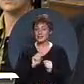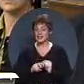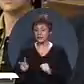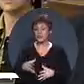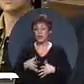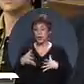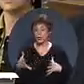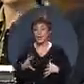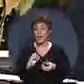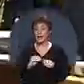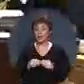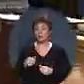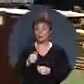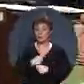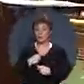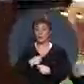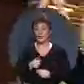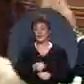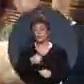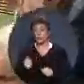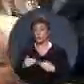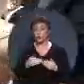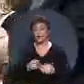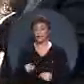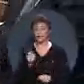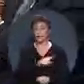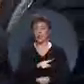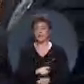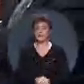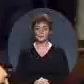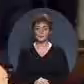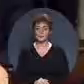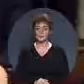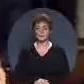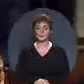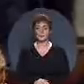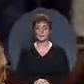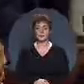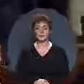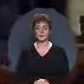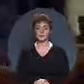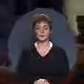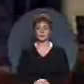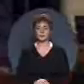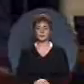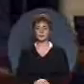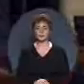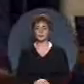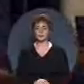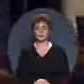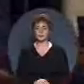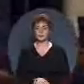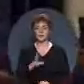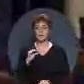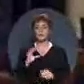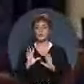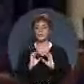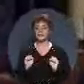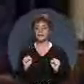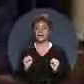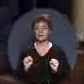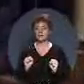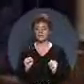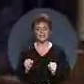other location. Honourable member for Halifax. That actually happened is becoming this